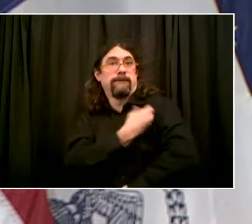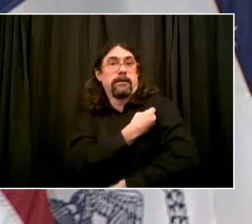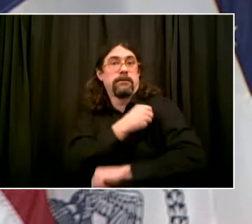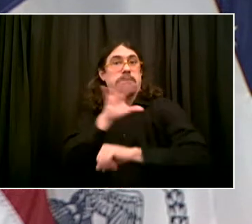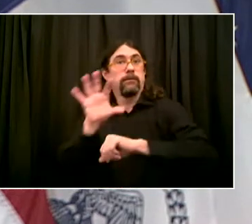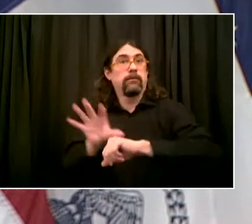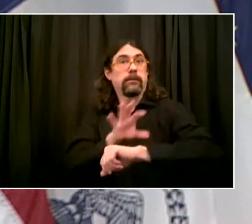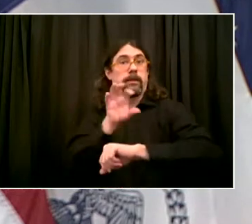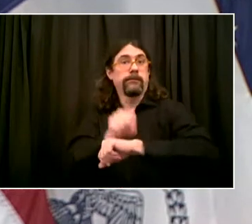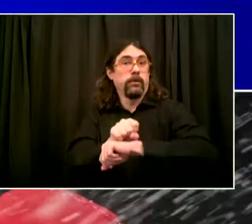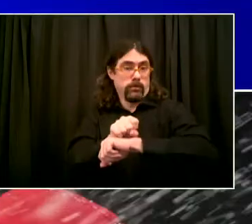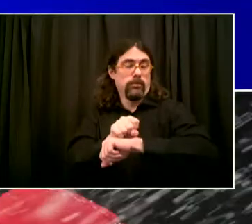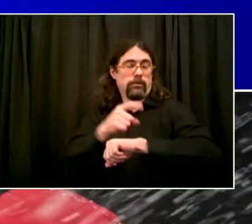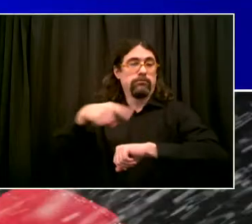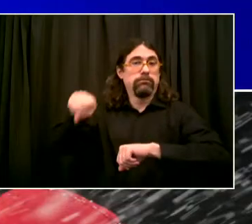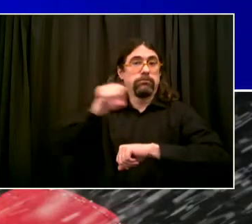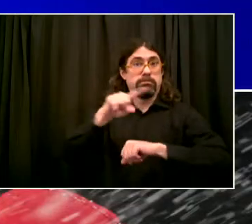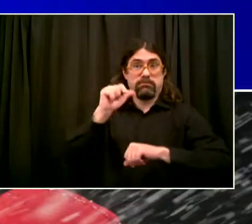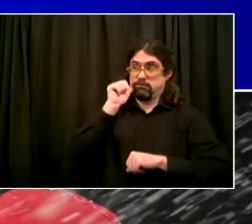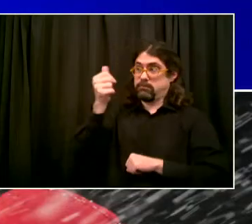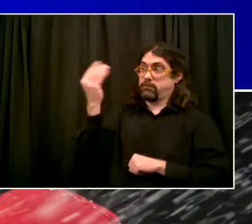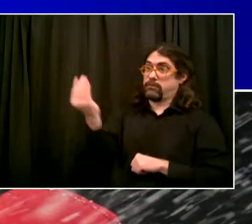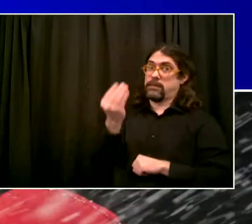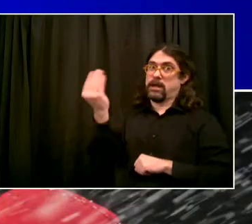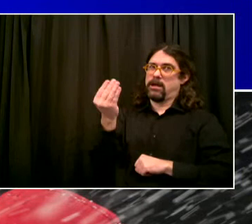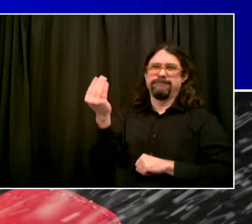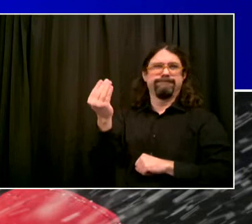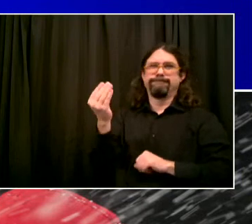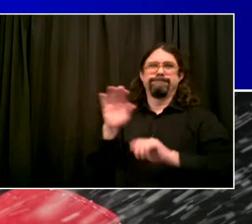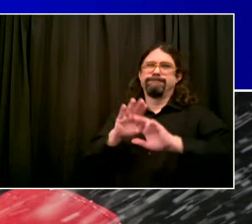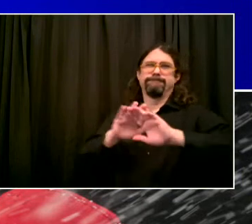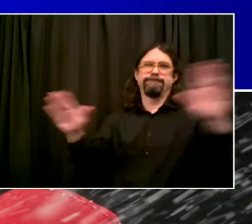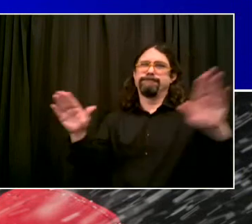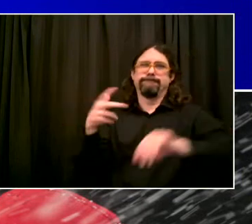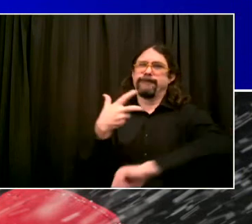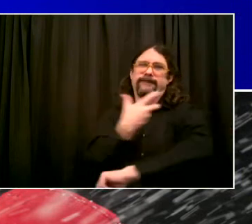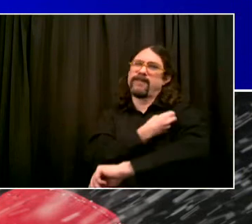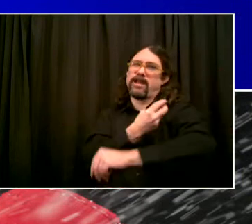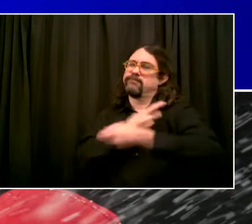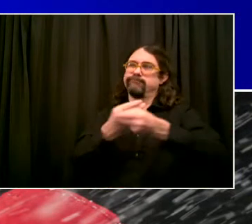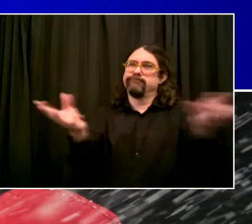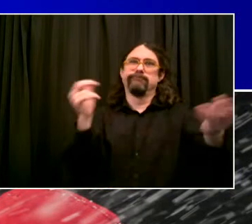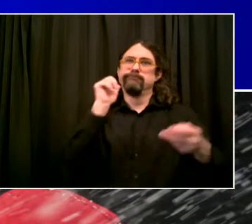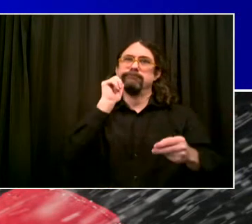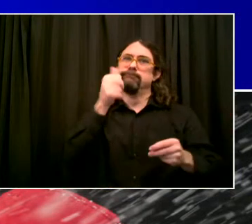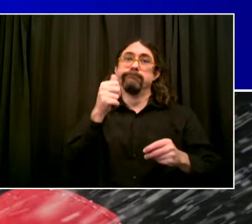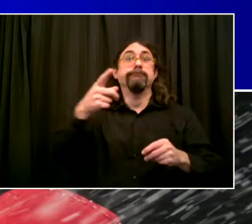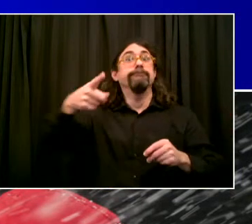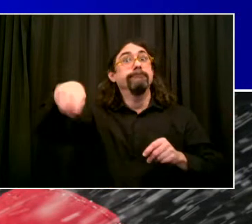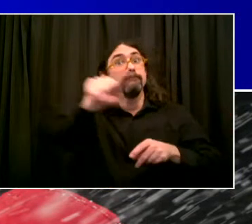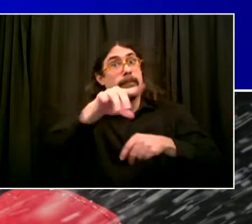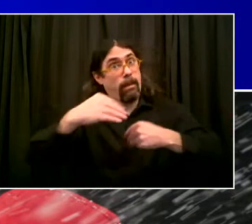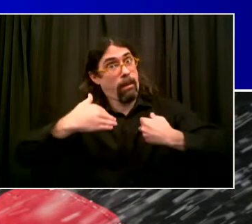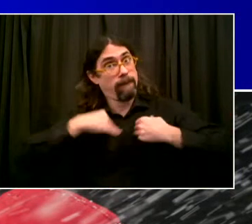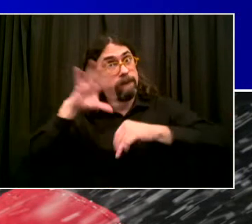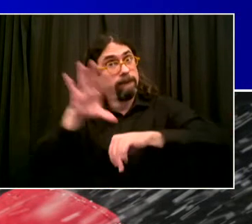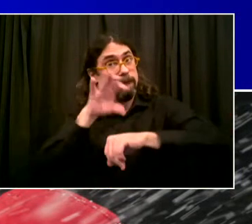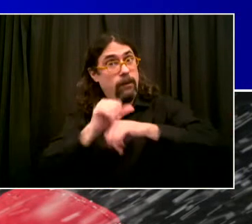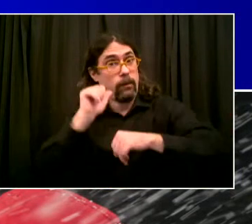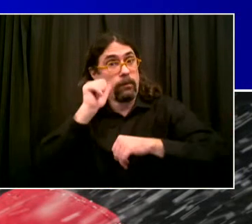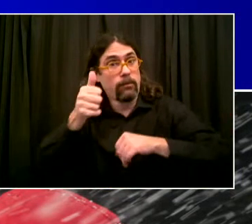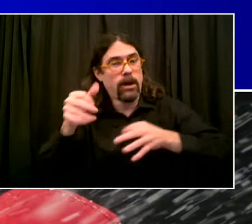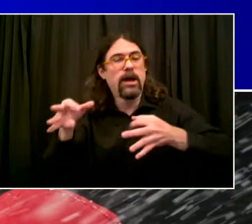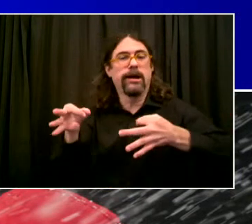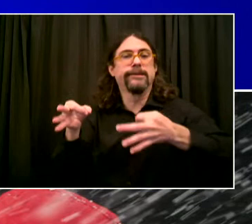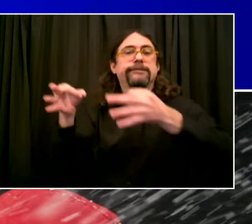safe out there on Monday. The Tuesday vaccine appointments right now, we're hoping to get those on time. We're going to have more information on that as we go